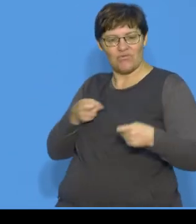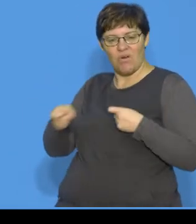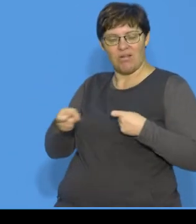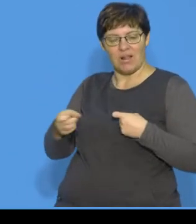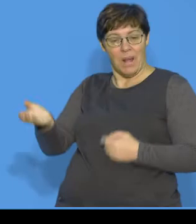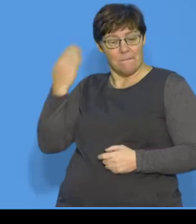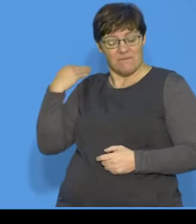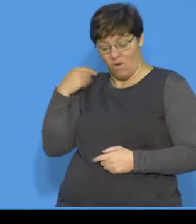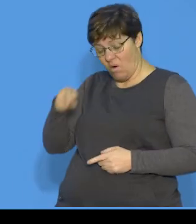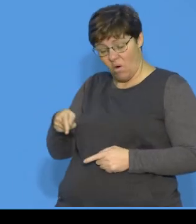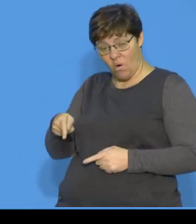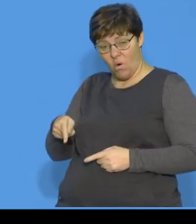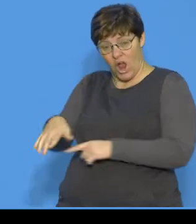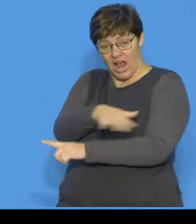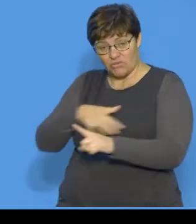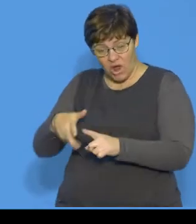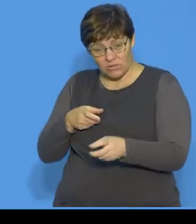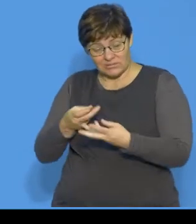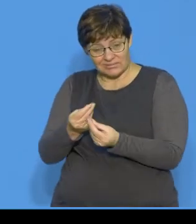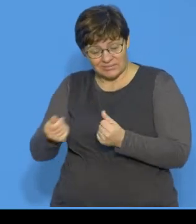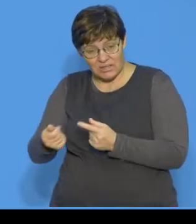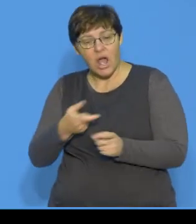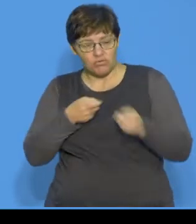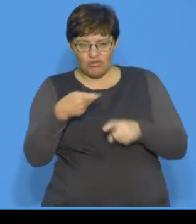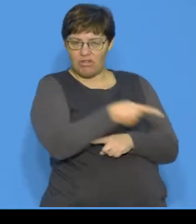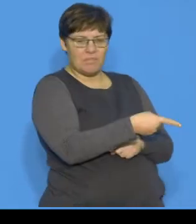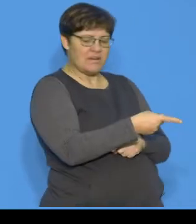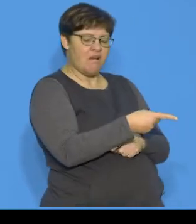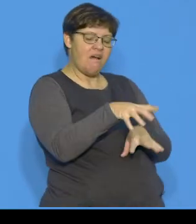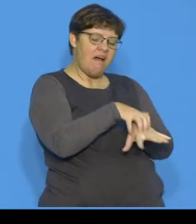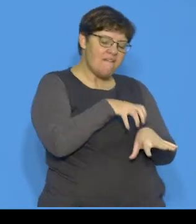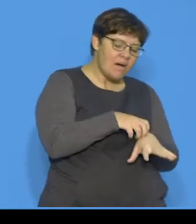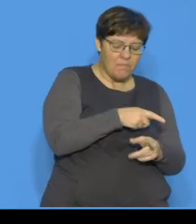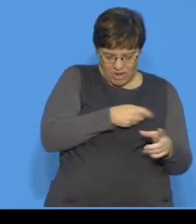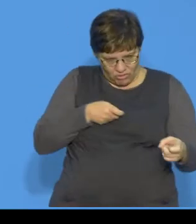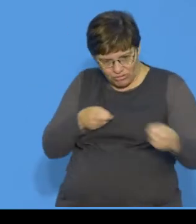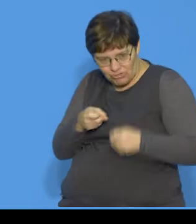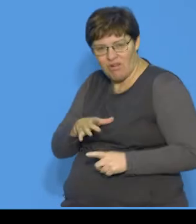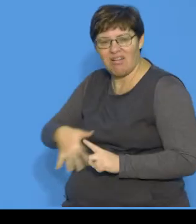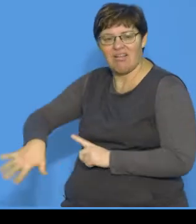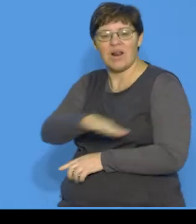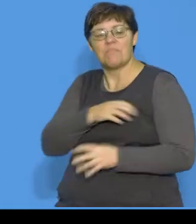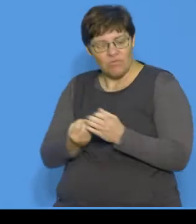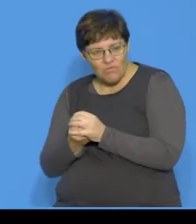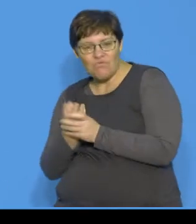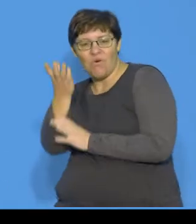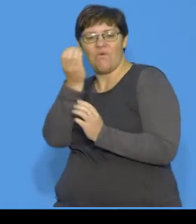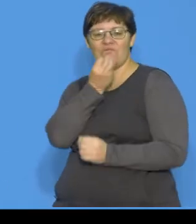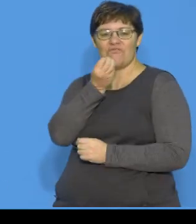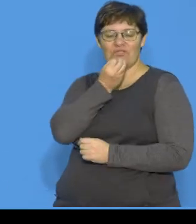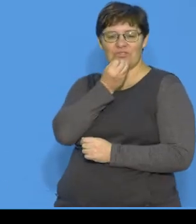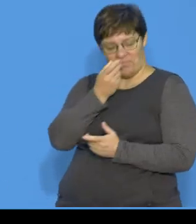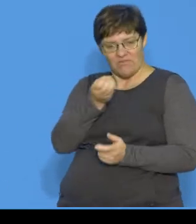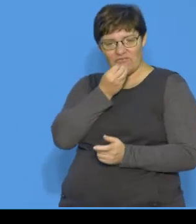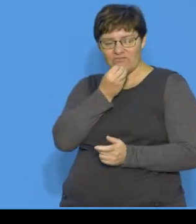gather food. And they found ways, therefore, of controlling the environment